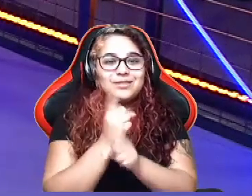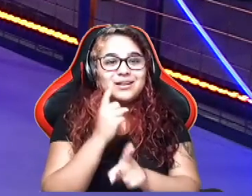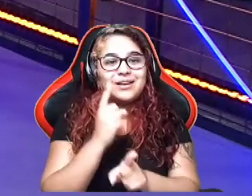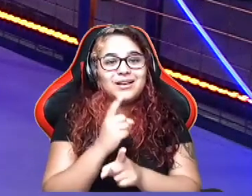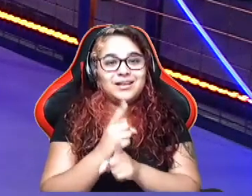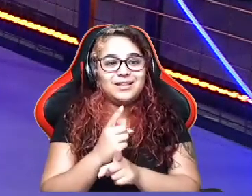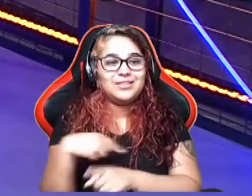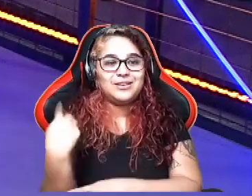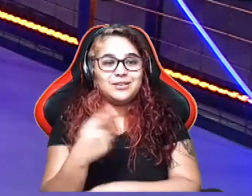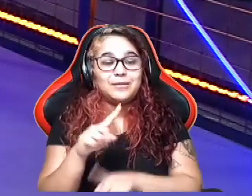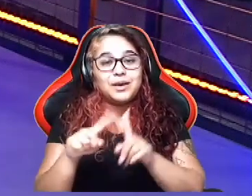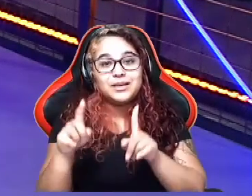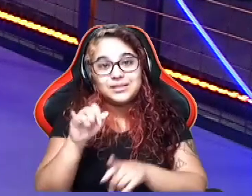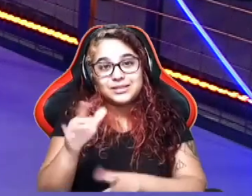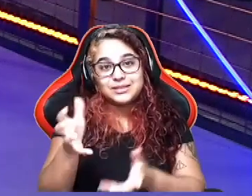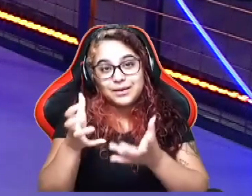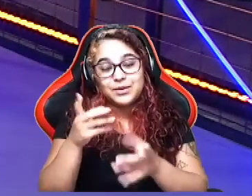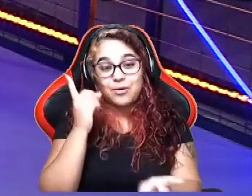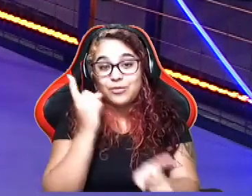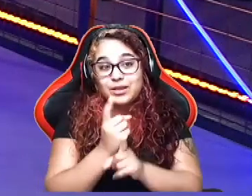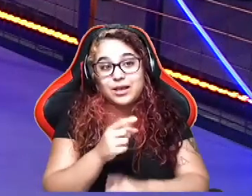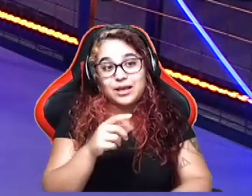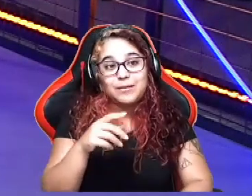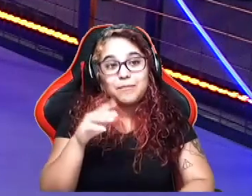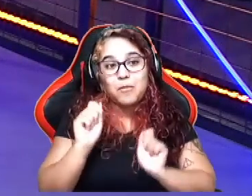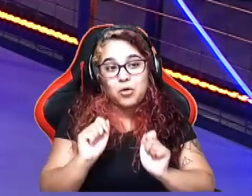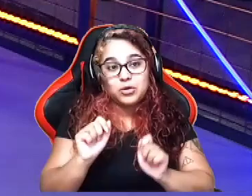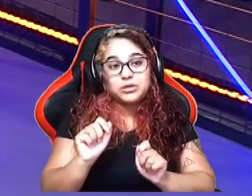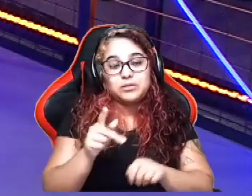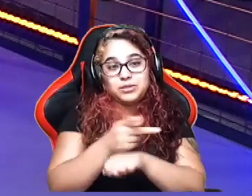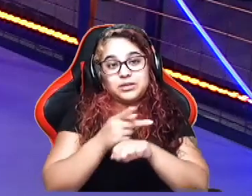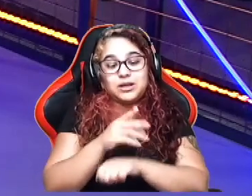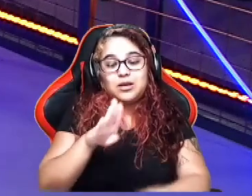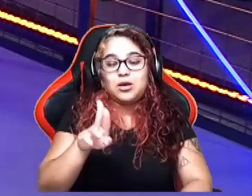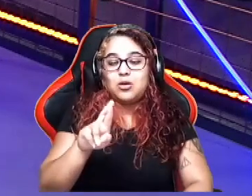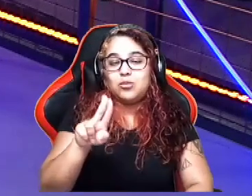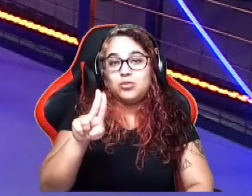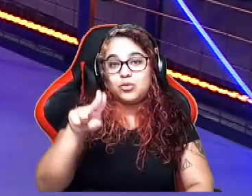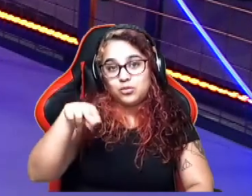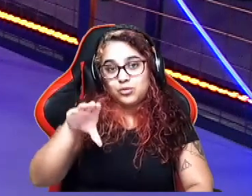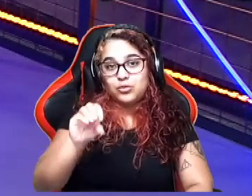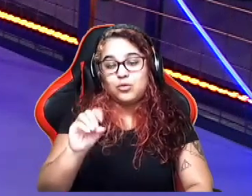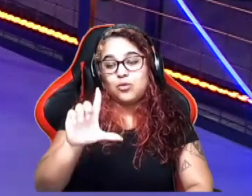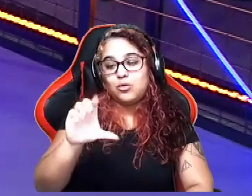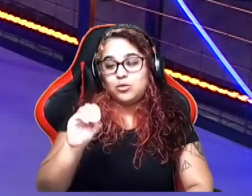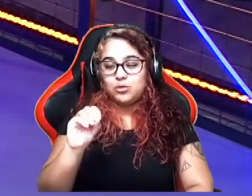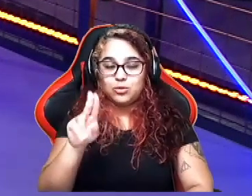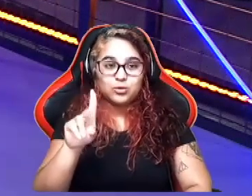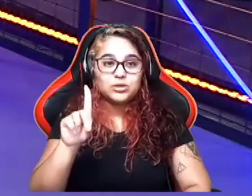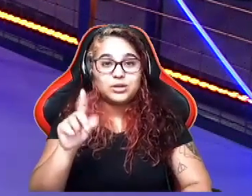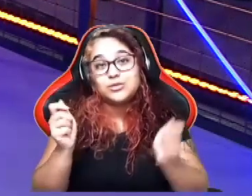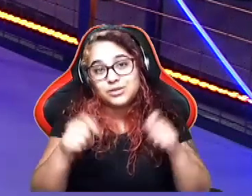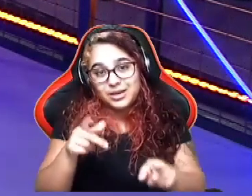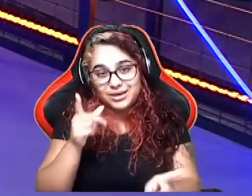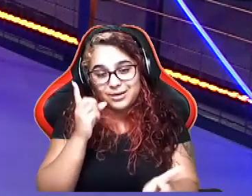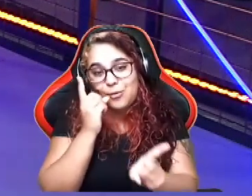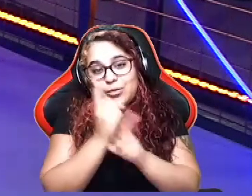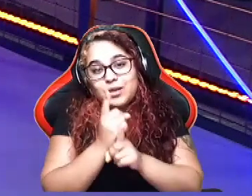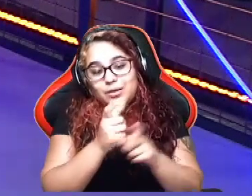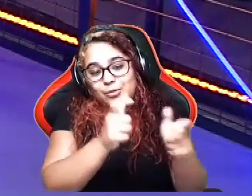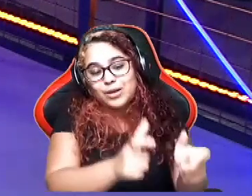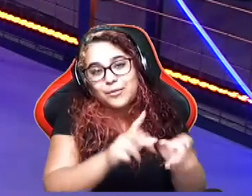find PlayHard. But if you want to find me on LinkedIn, my name is Bruno Bittencourt